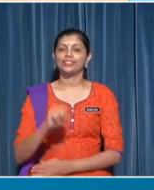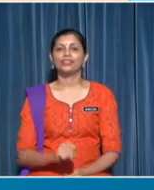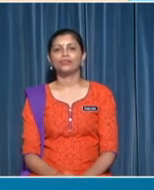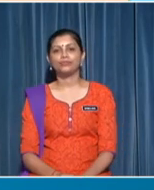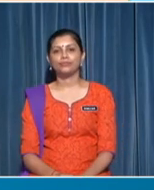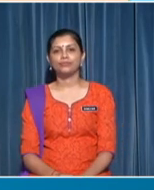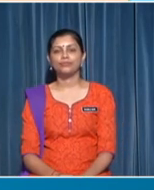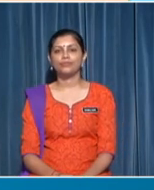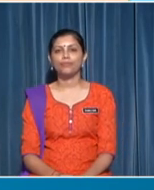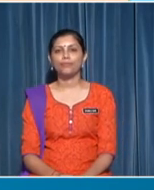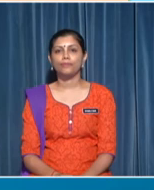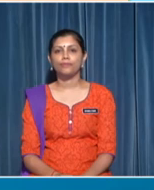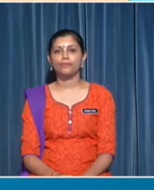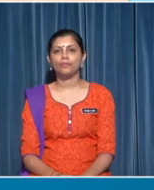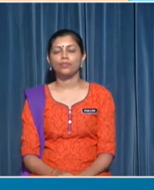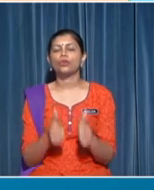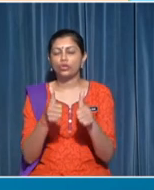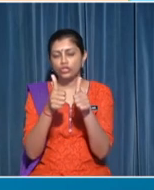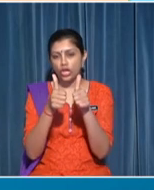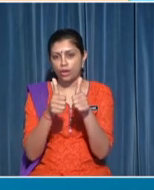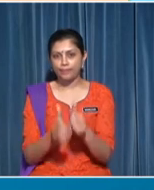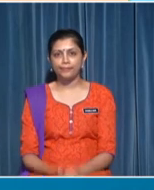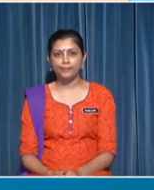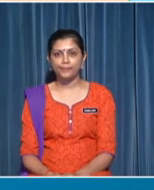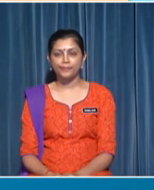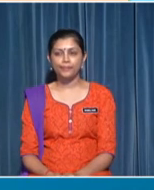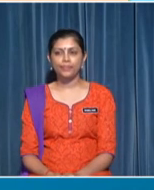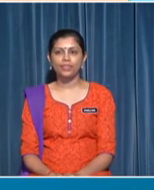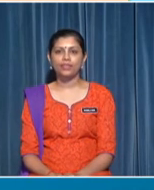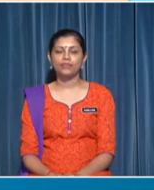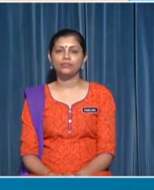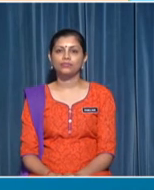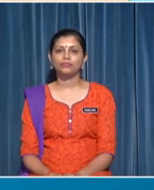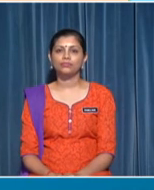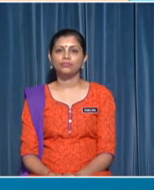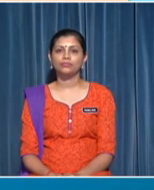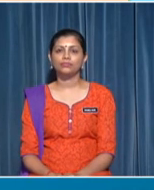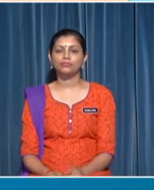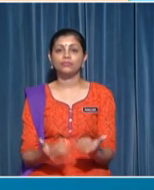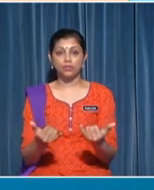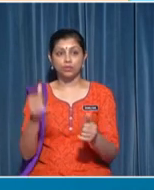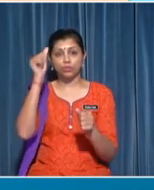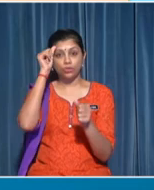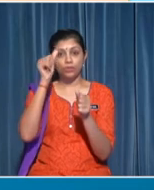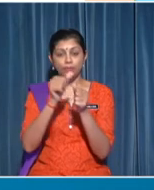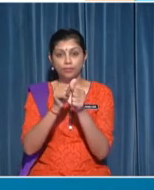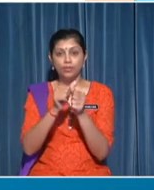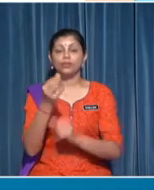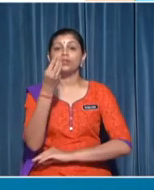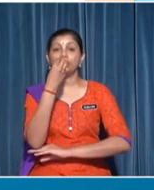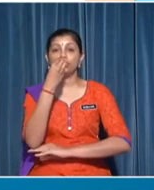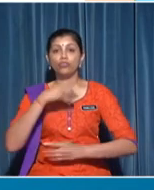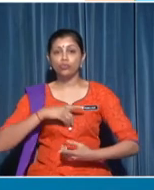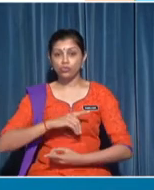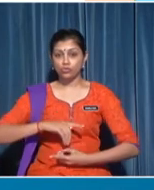anus. Yay! Good job! Next, remember, food digestion